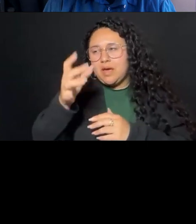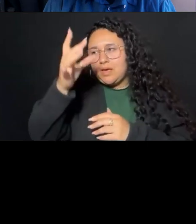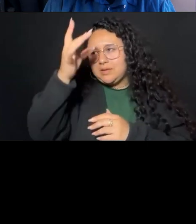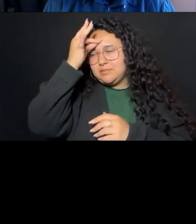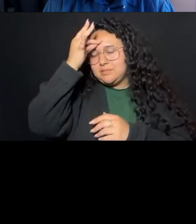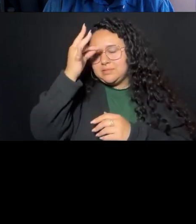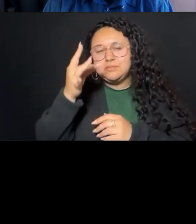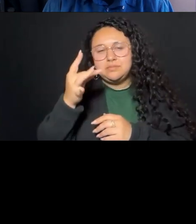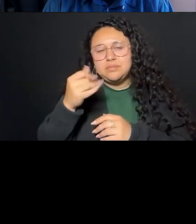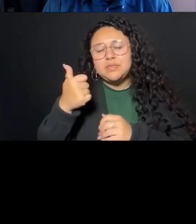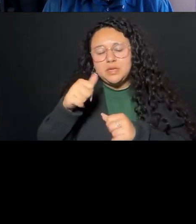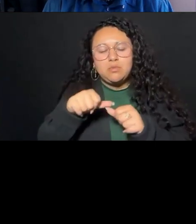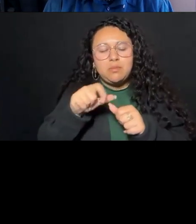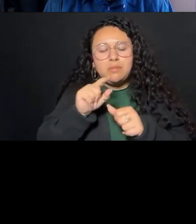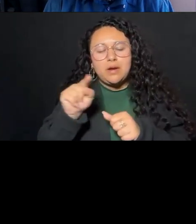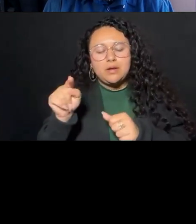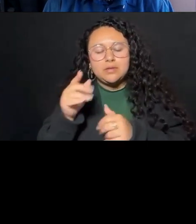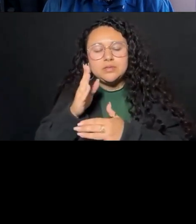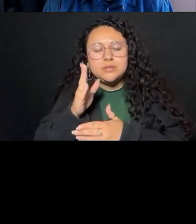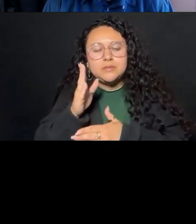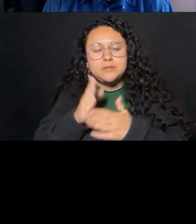remember to this day.